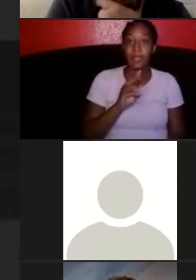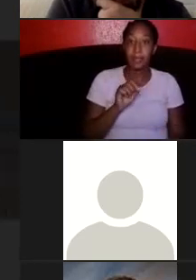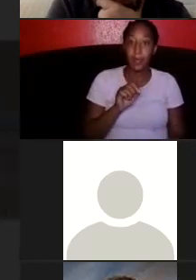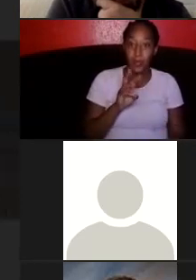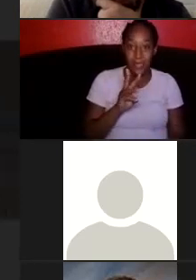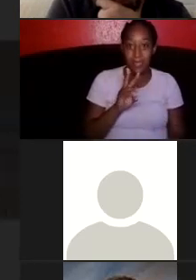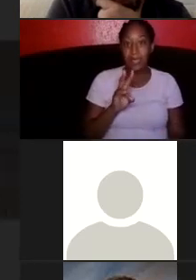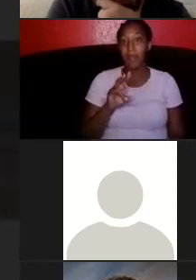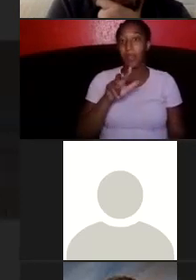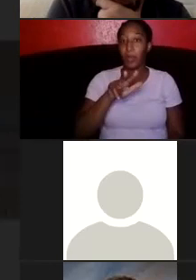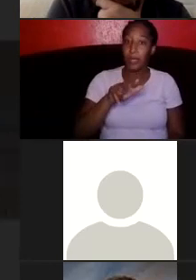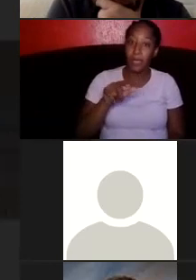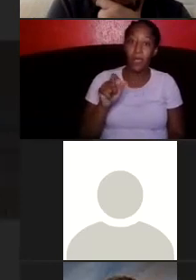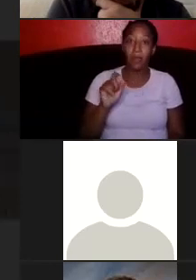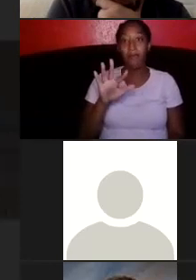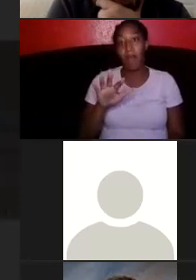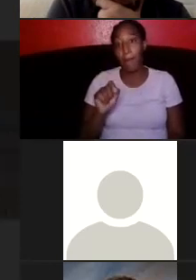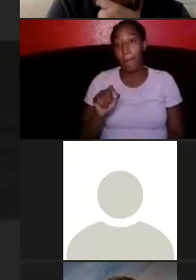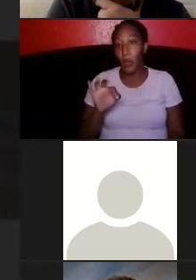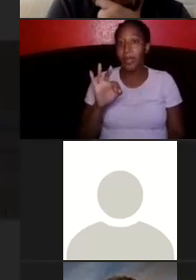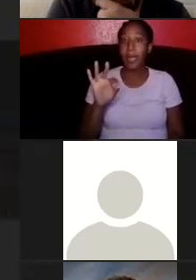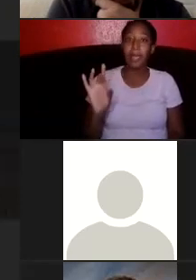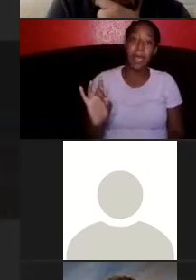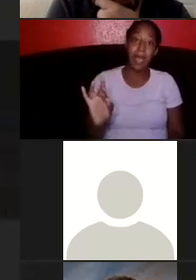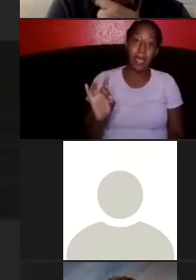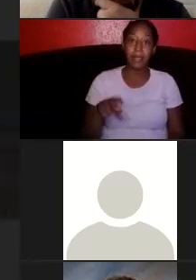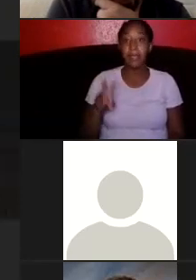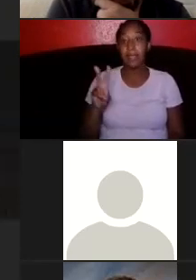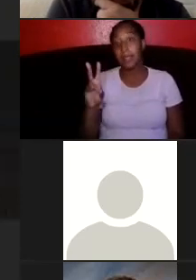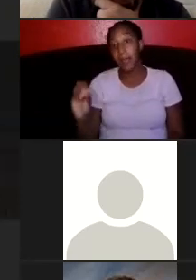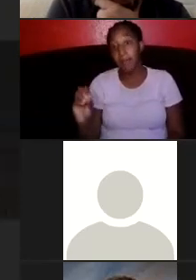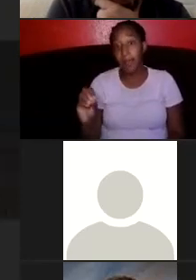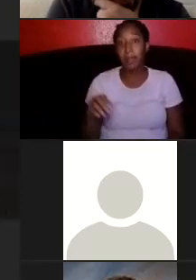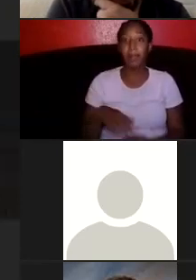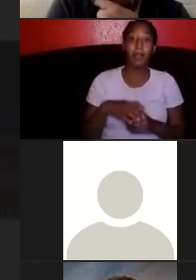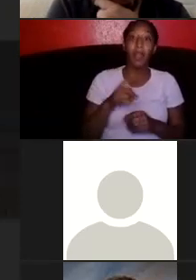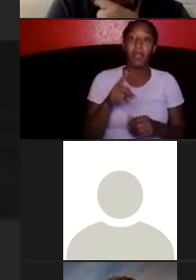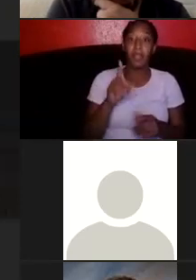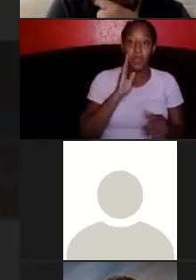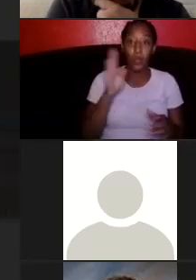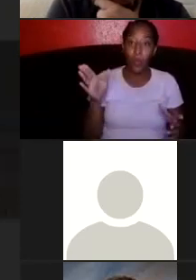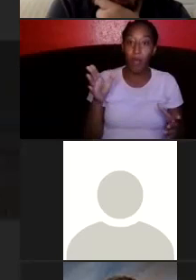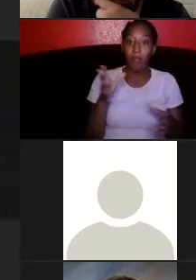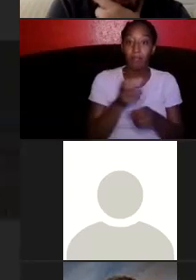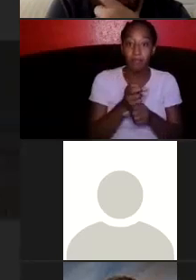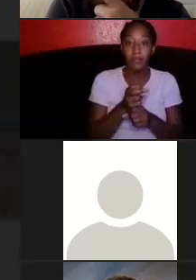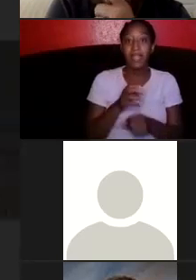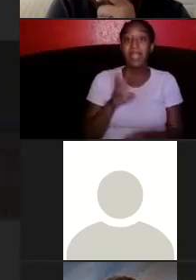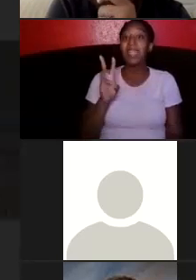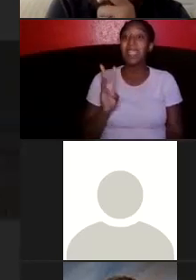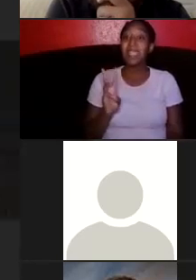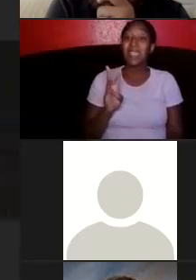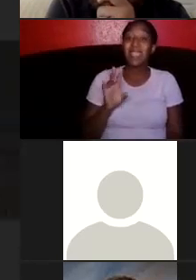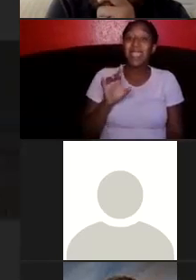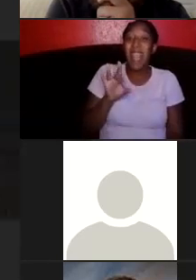squared. What do I get when I do that? 68.4. My exponents work out